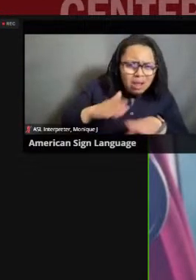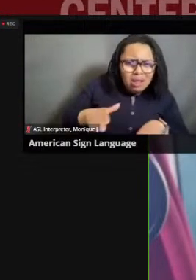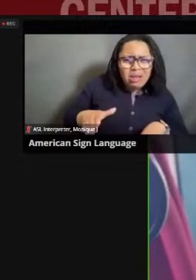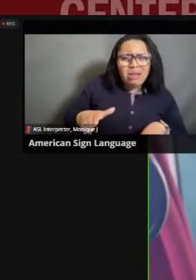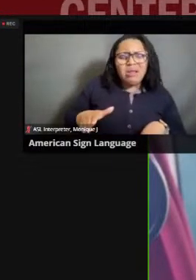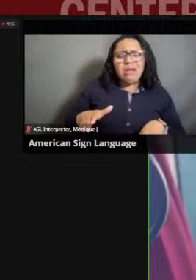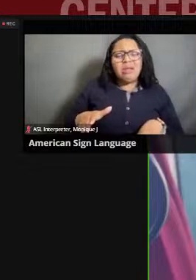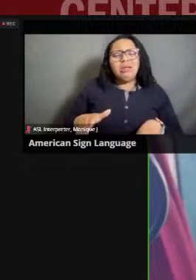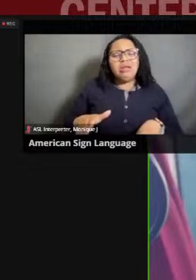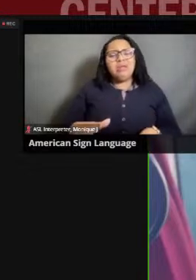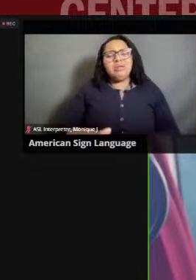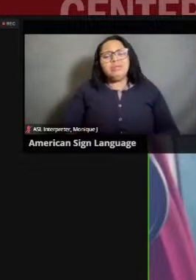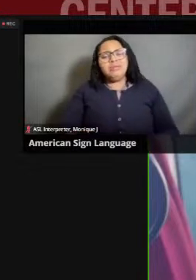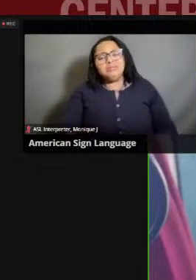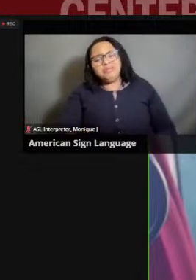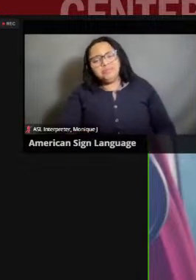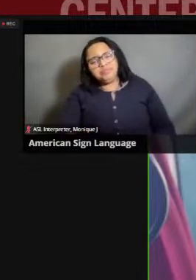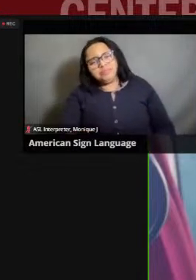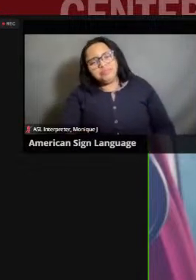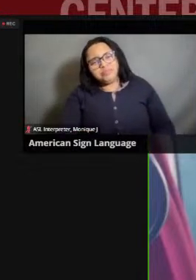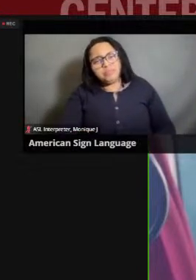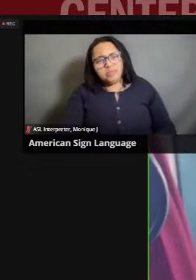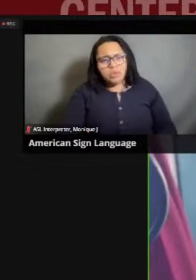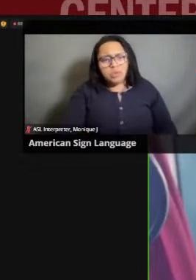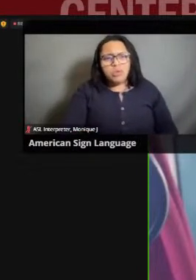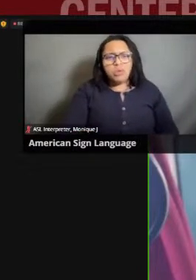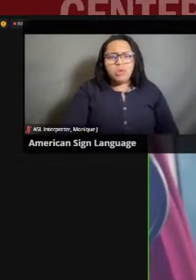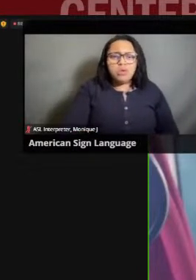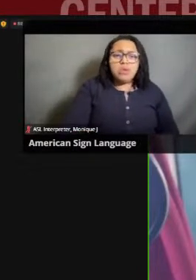Gaga standing on the welfare lines,